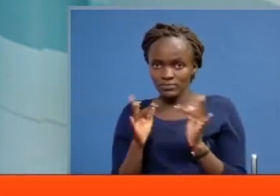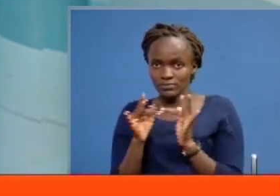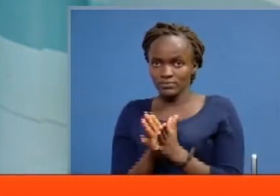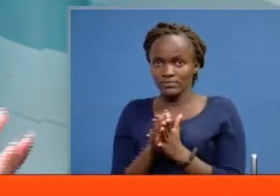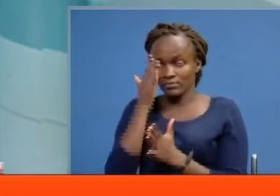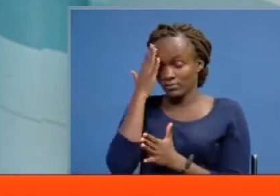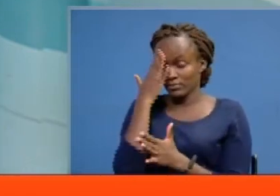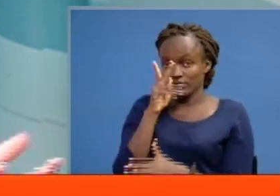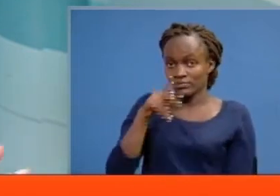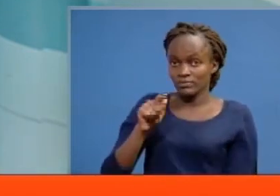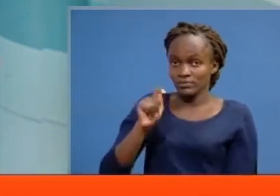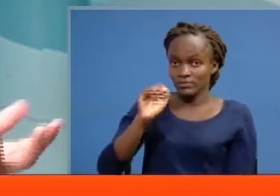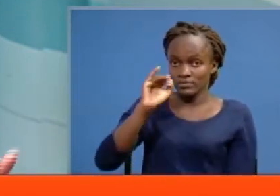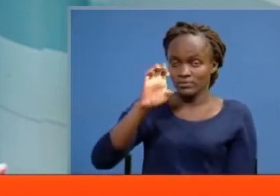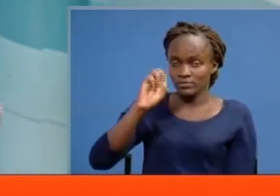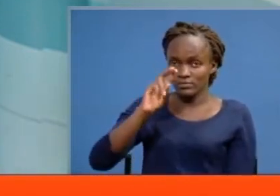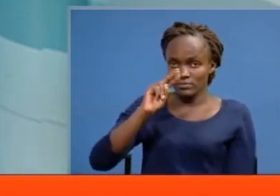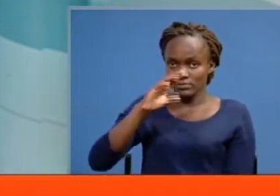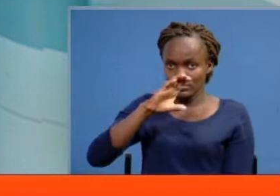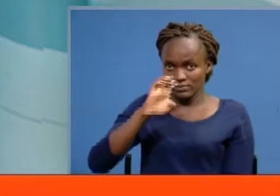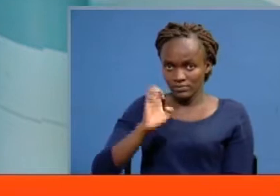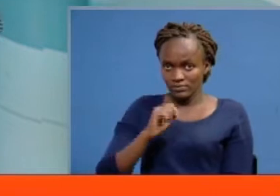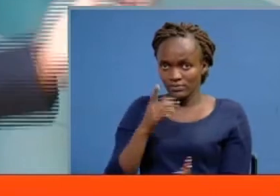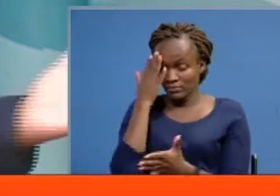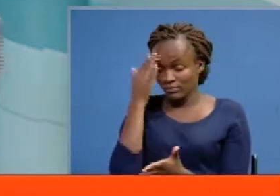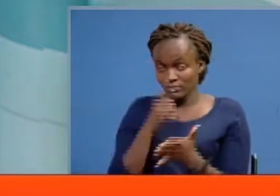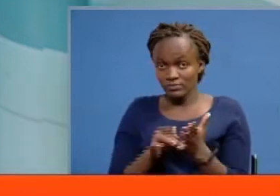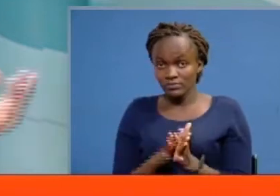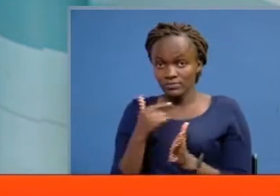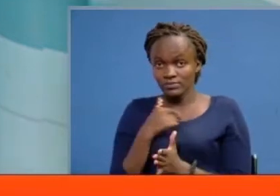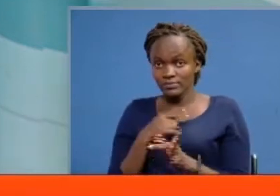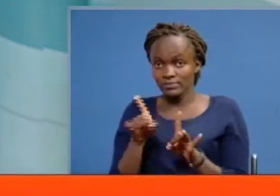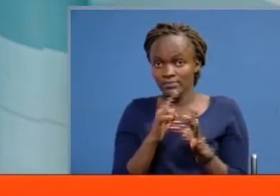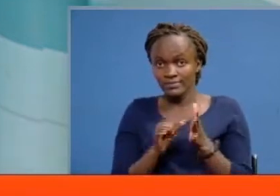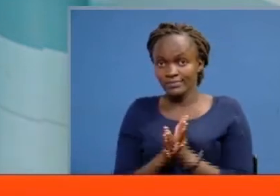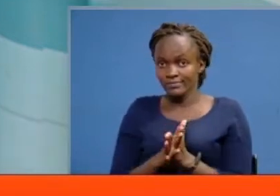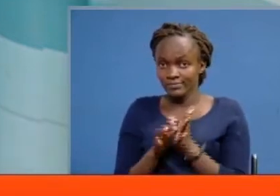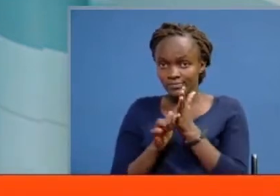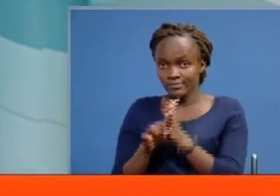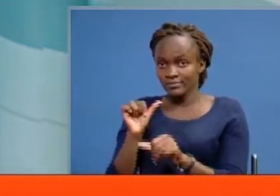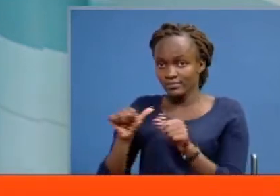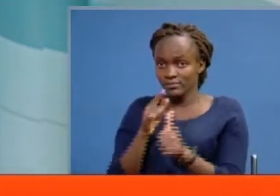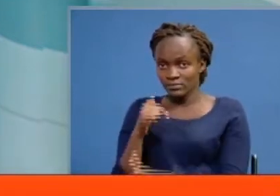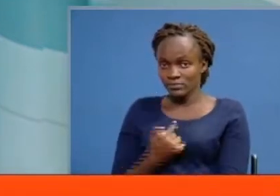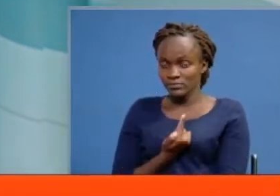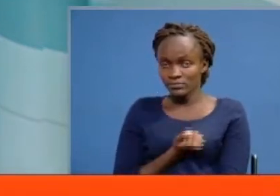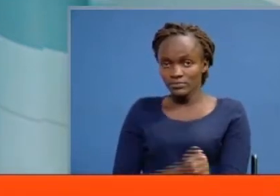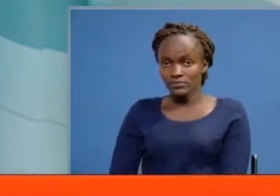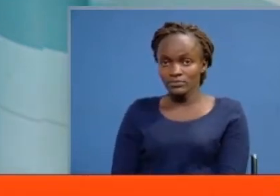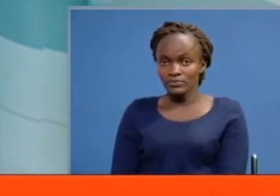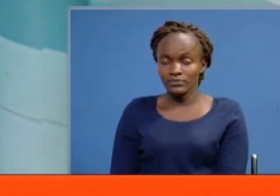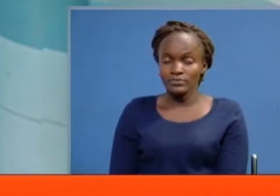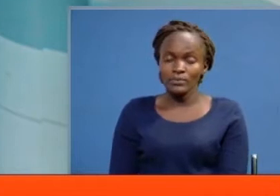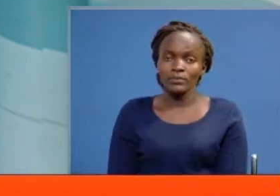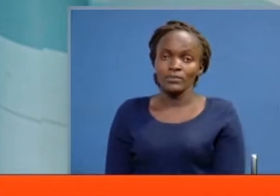be able to identify what I do or who I am based on the particular brand that I've positioned out there. Yeah. Definitely. And